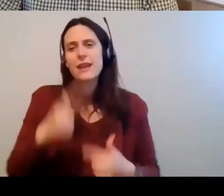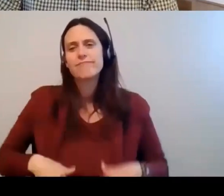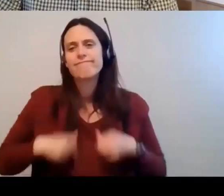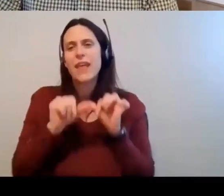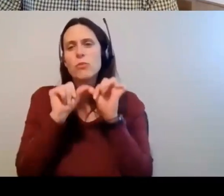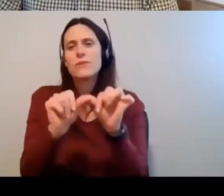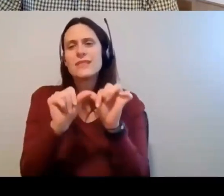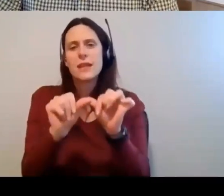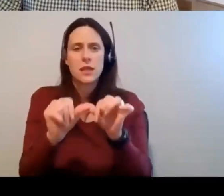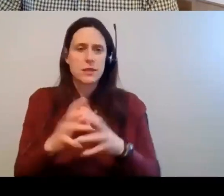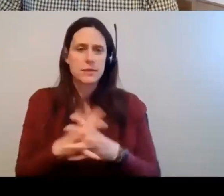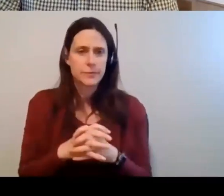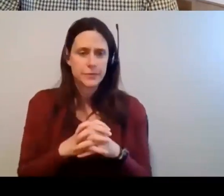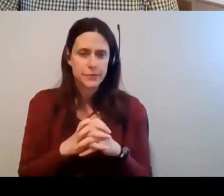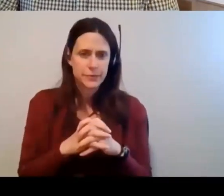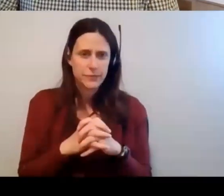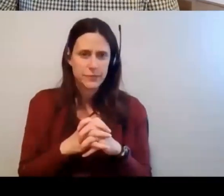health.